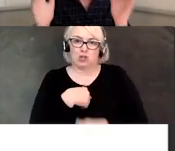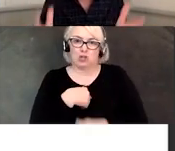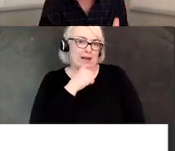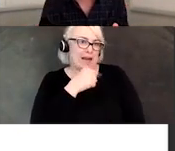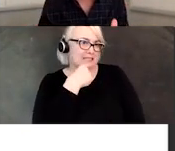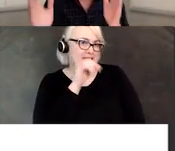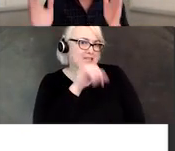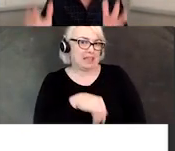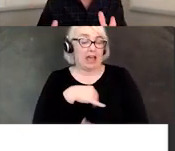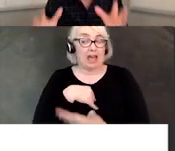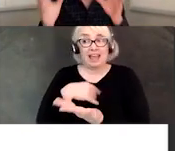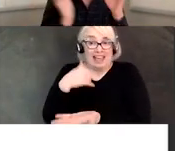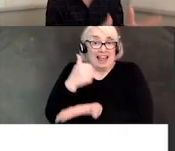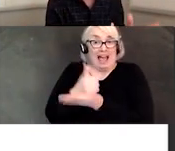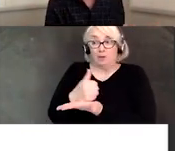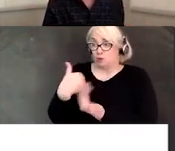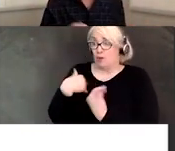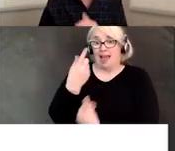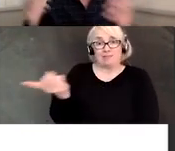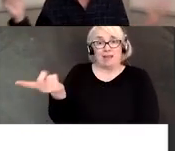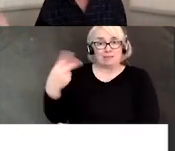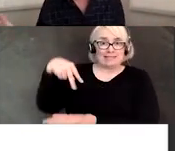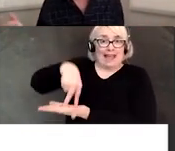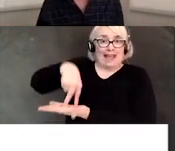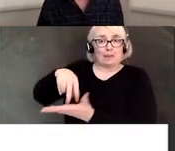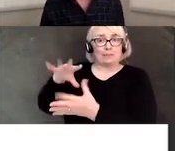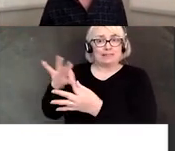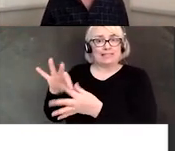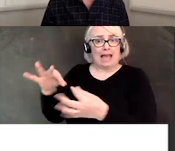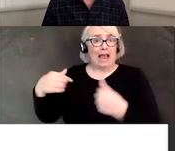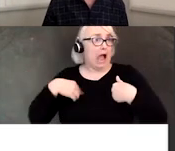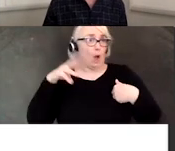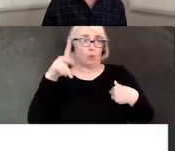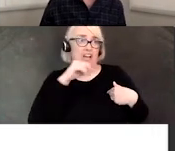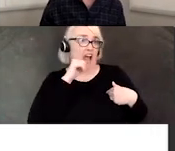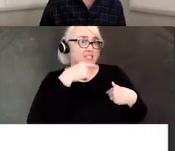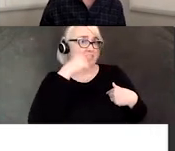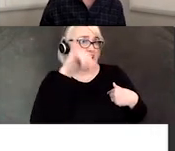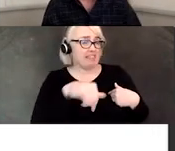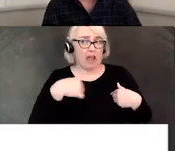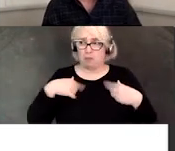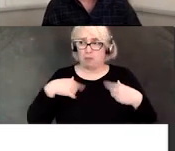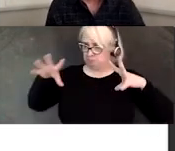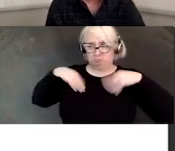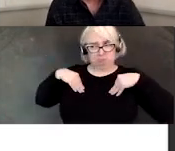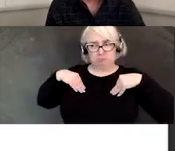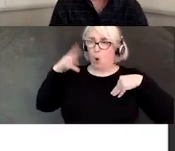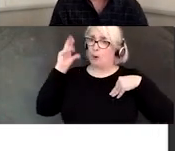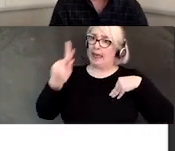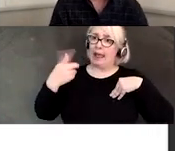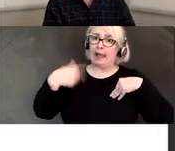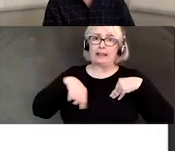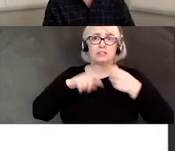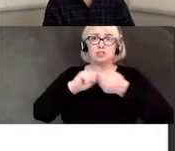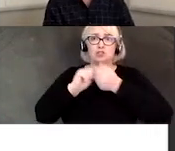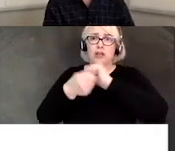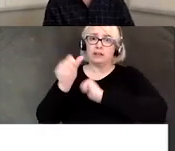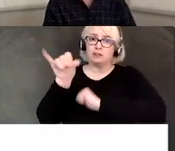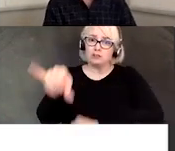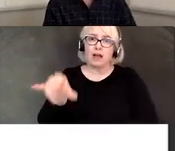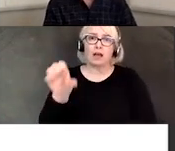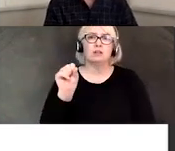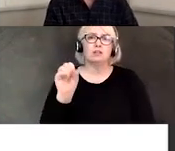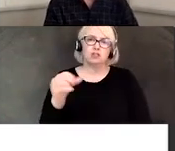Brad. I wouldn't say it to my daughter or my mom. would say this and we'd go, all right, let's change it. And, um, so that's, you know, I was,